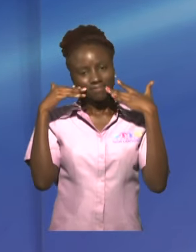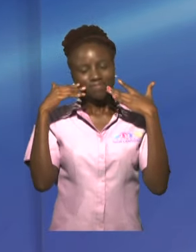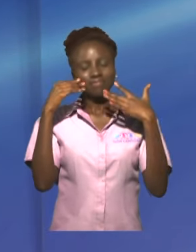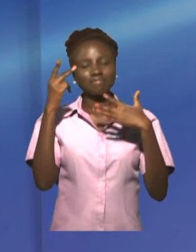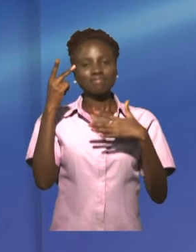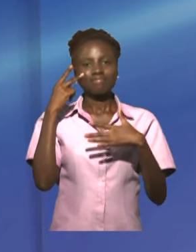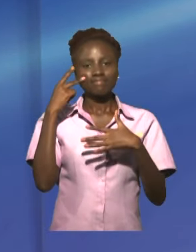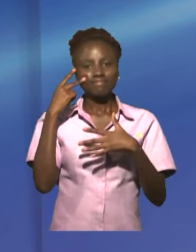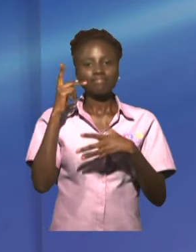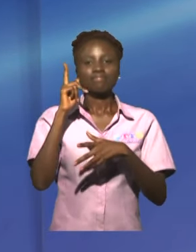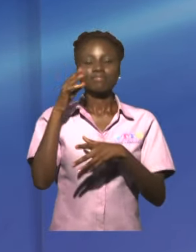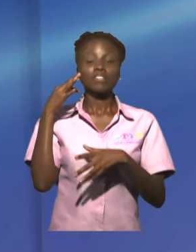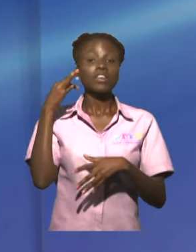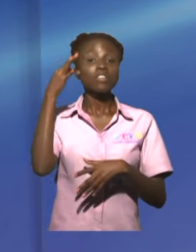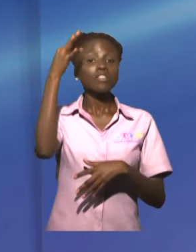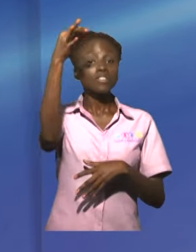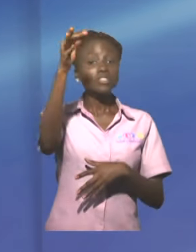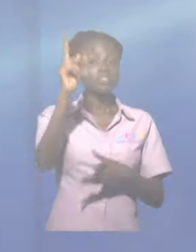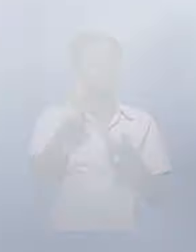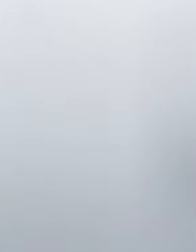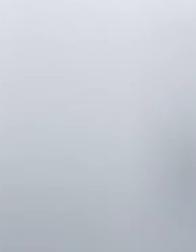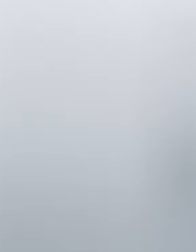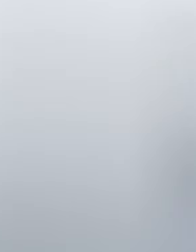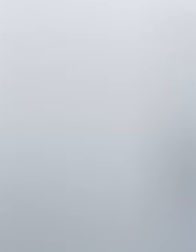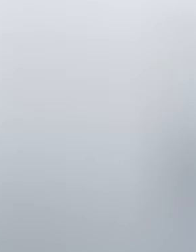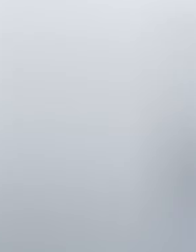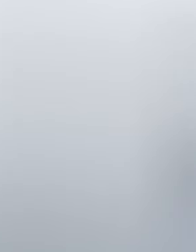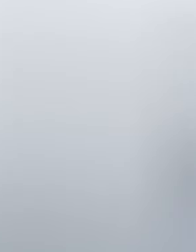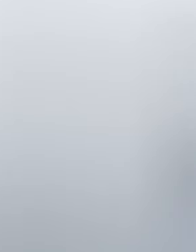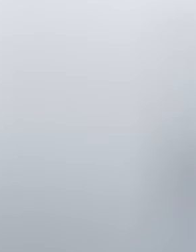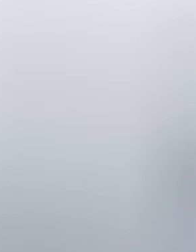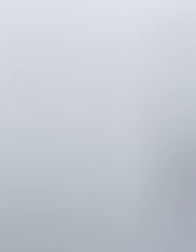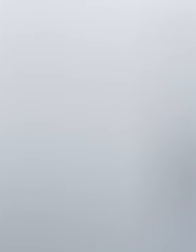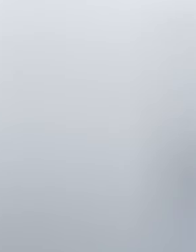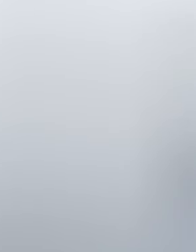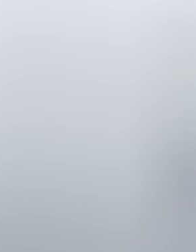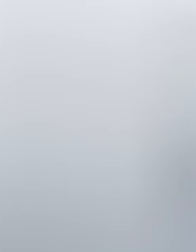shining lights of the future of Trinidad and Tobago.